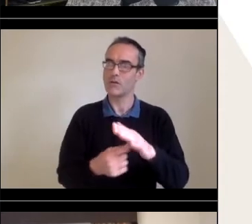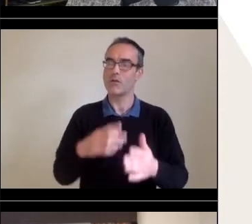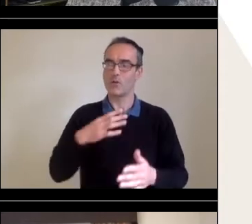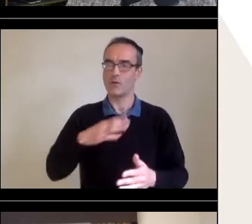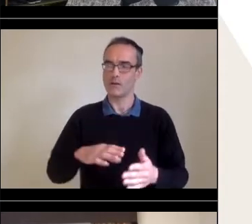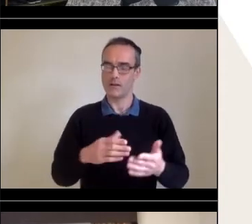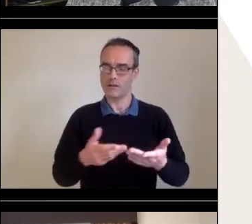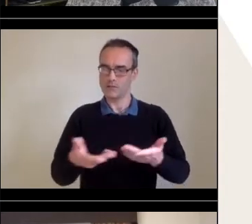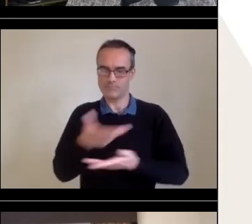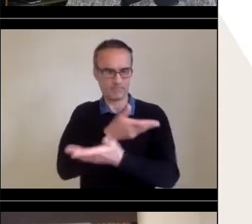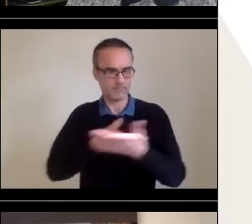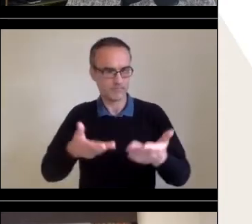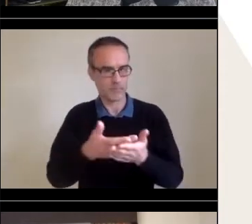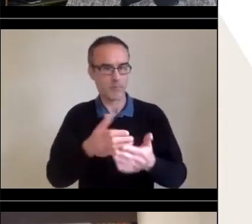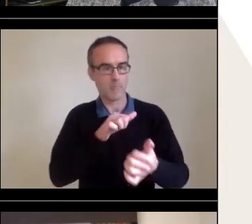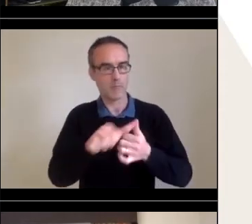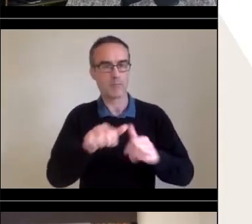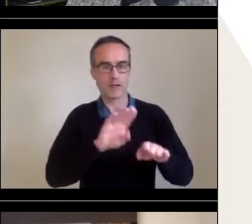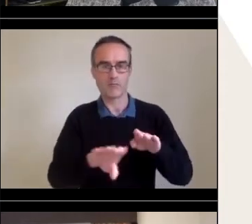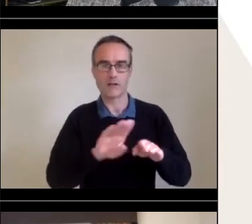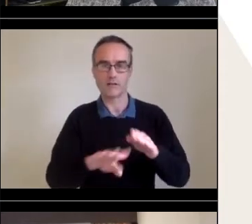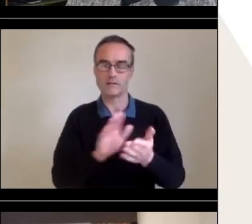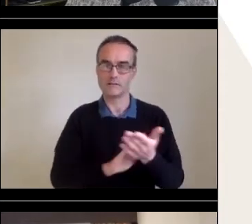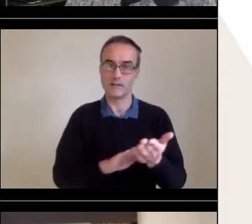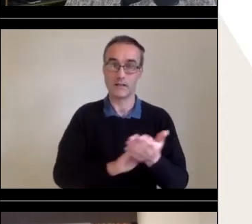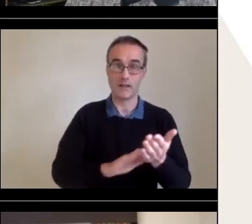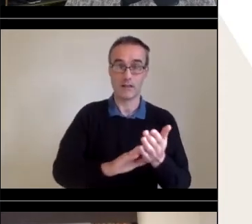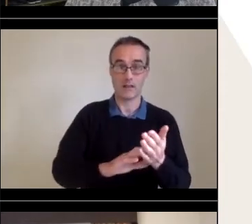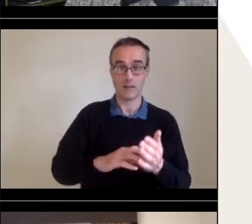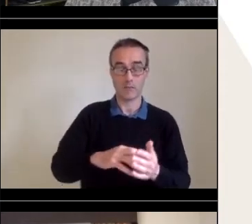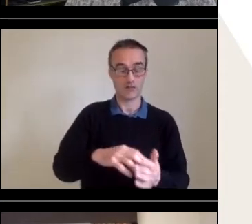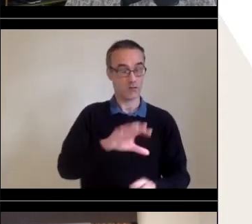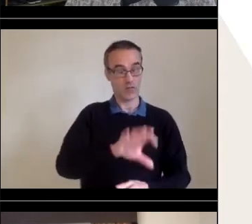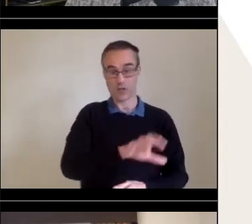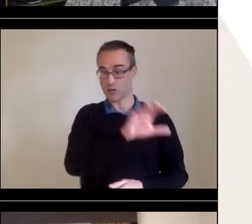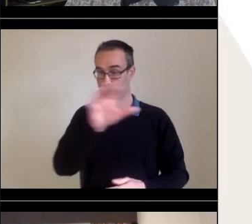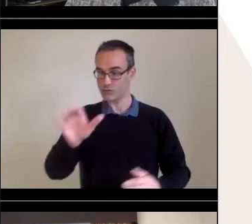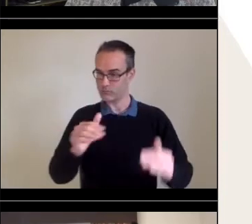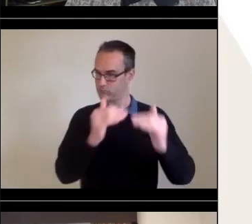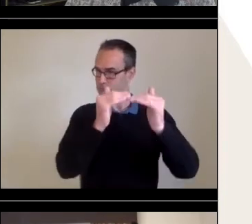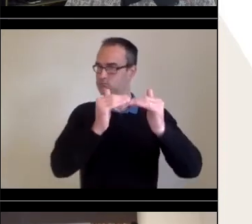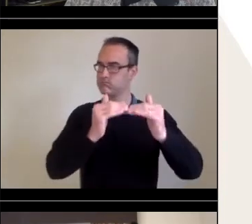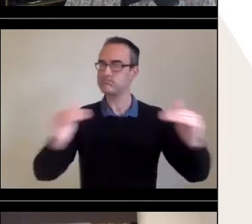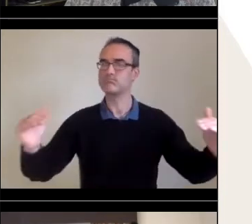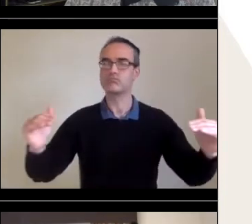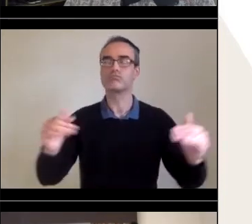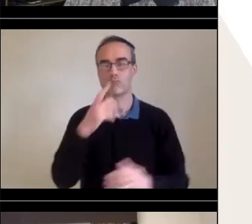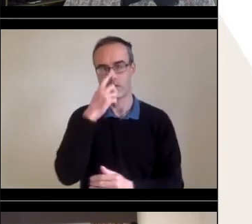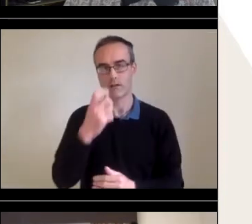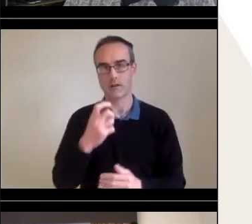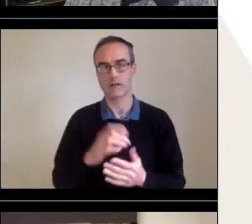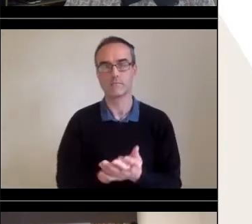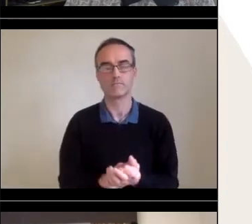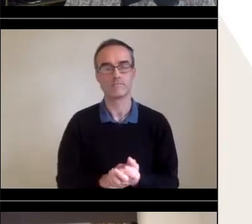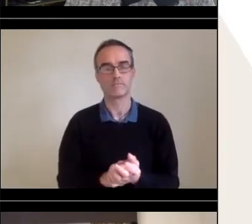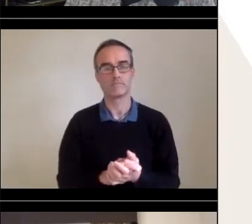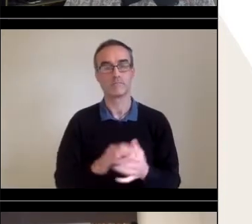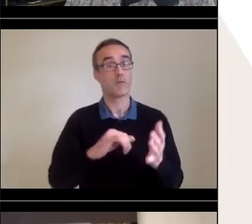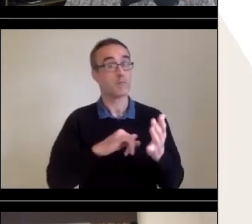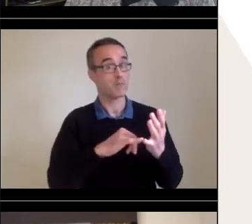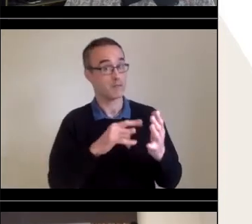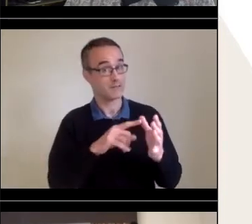countries who want to learn from those who are slightly ahead. Sarah, clearly you are ahead of